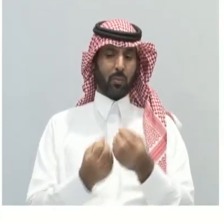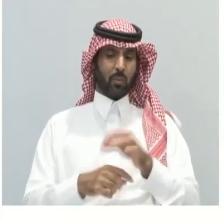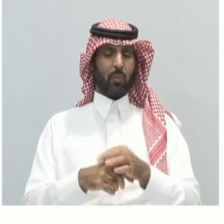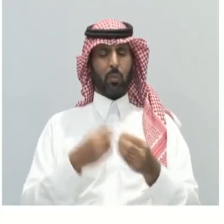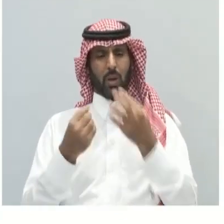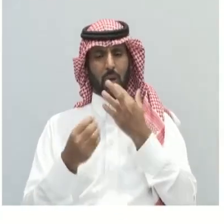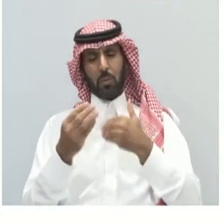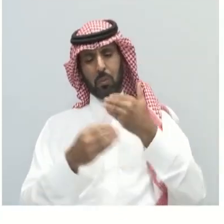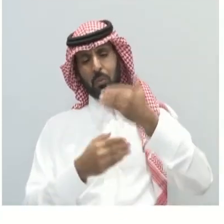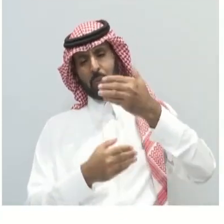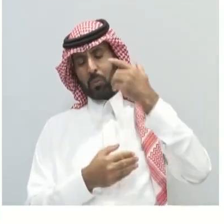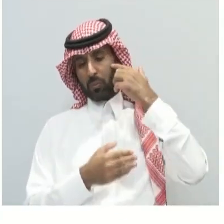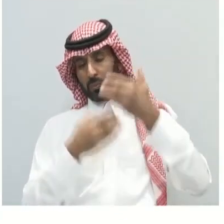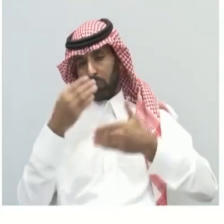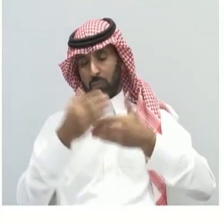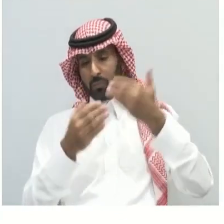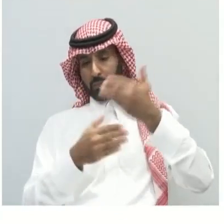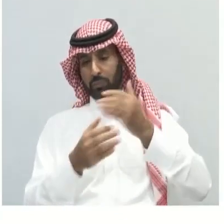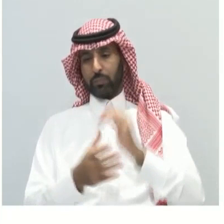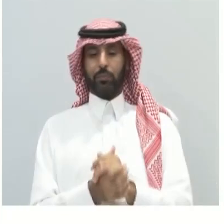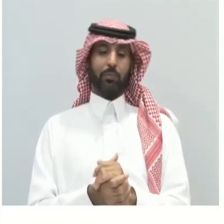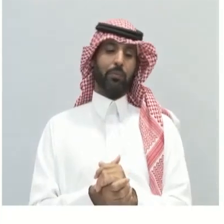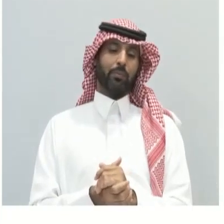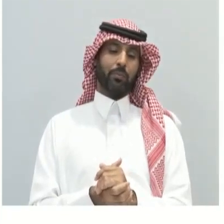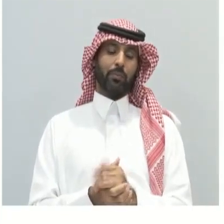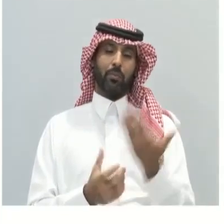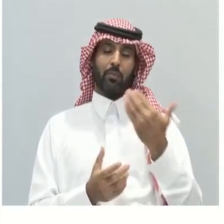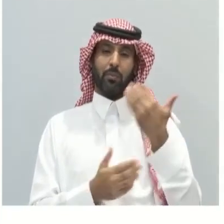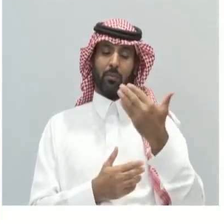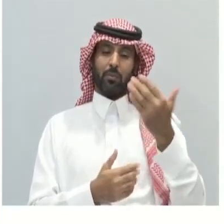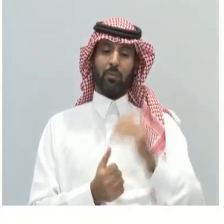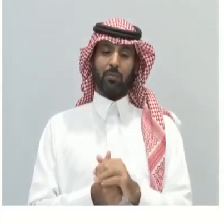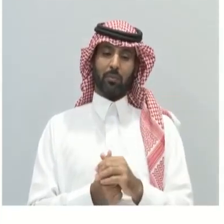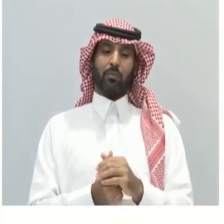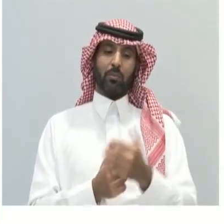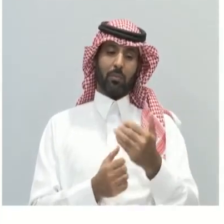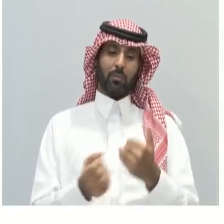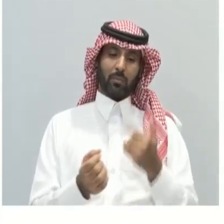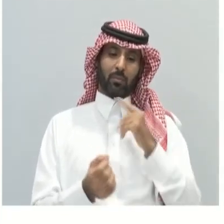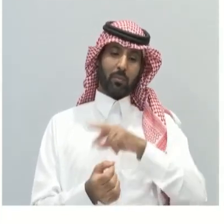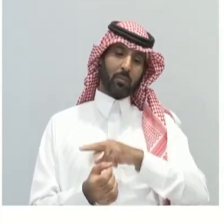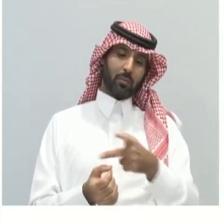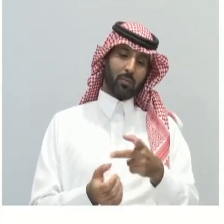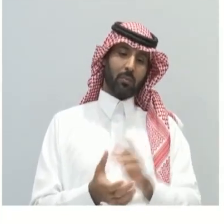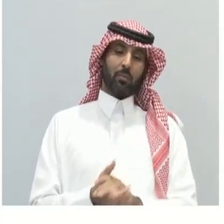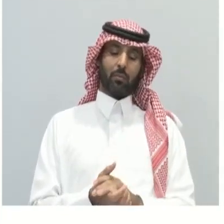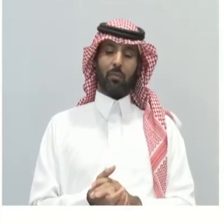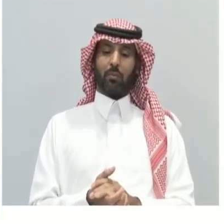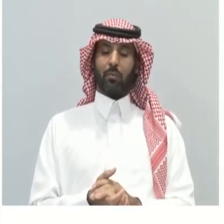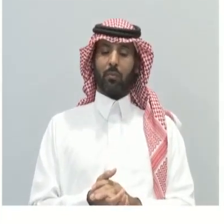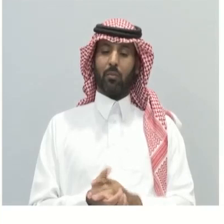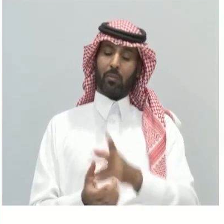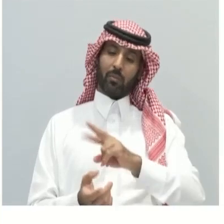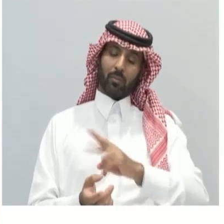decades contributed to its evolution. The second word, distinct, meaning different, if you remember. Two